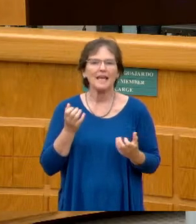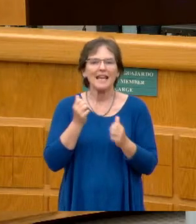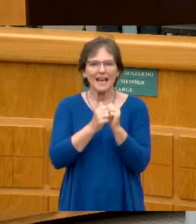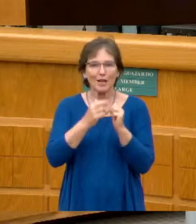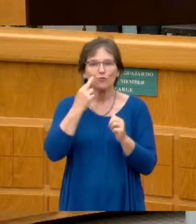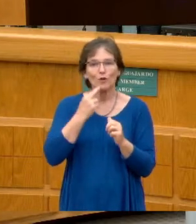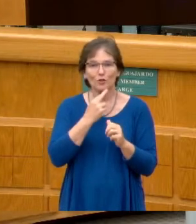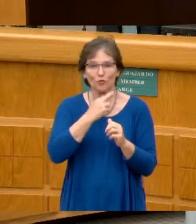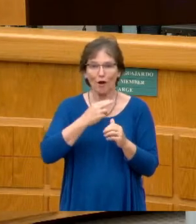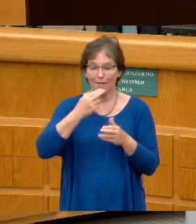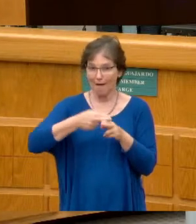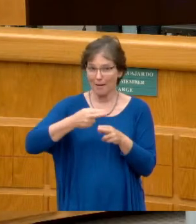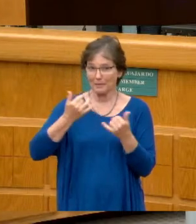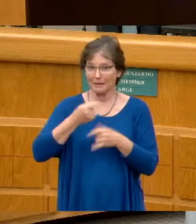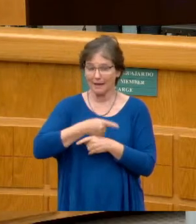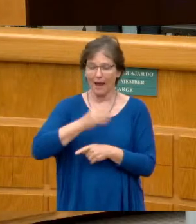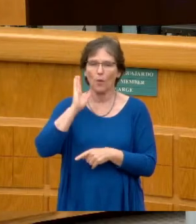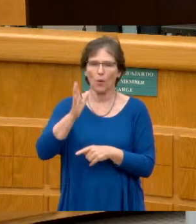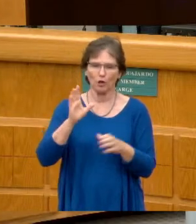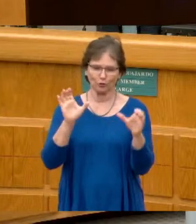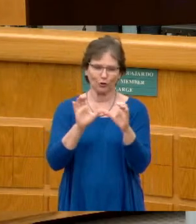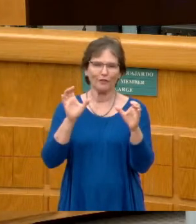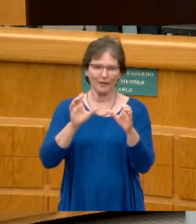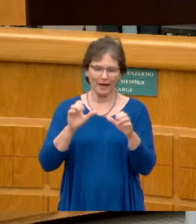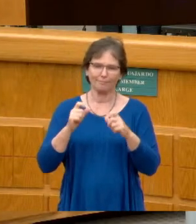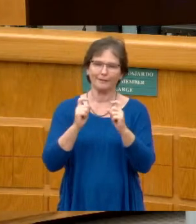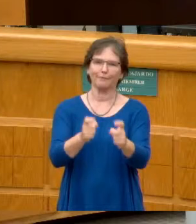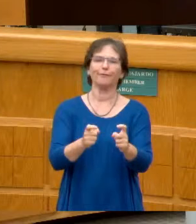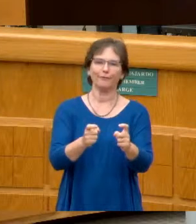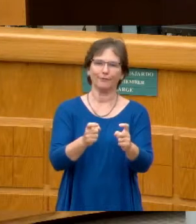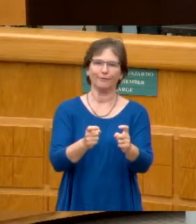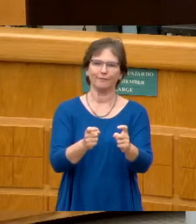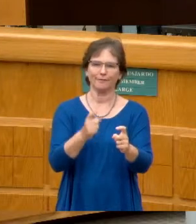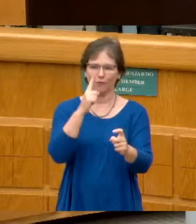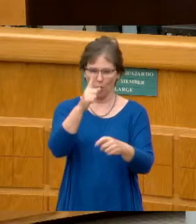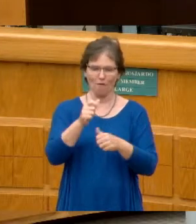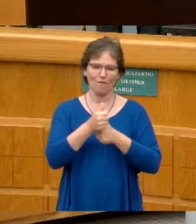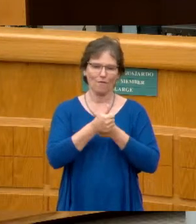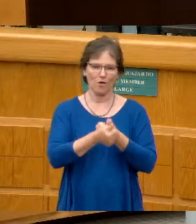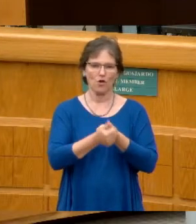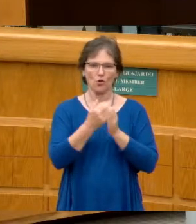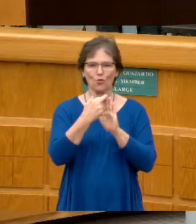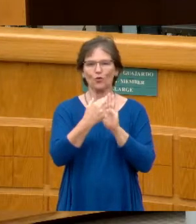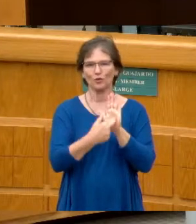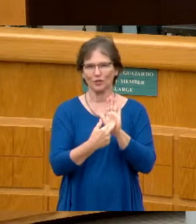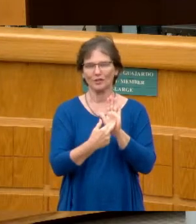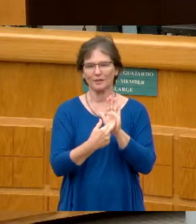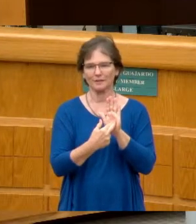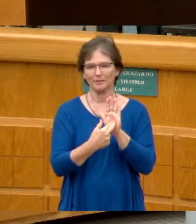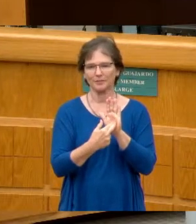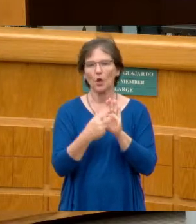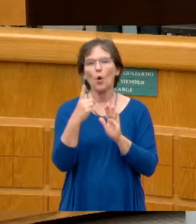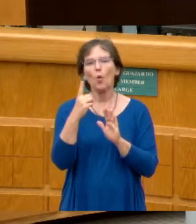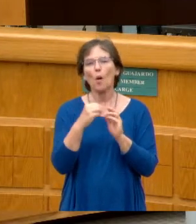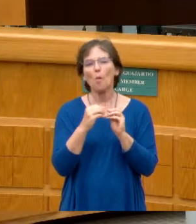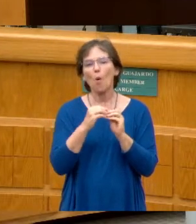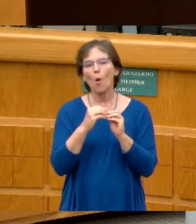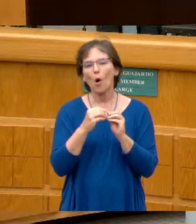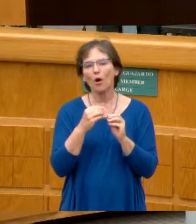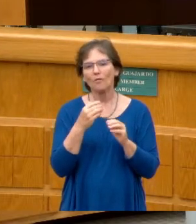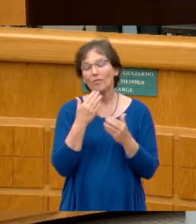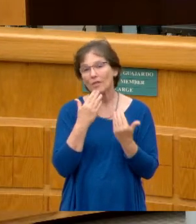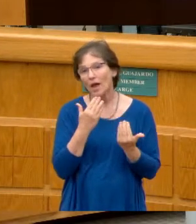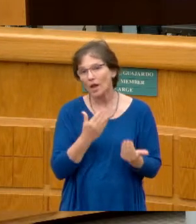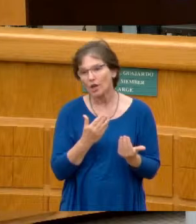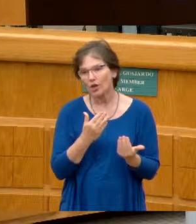enjoy their food, and we encourage you to go by and patronize them as much as you can. They're local